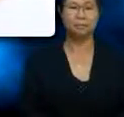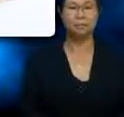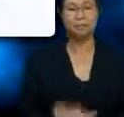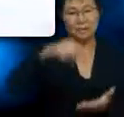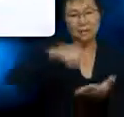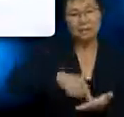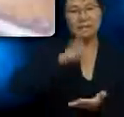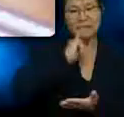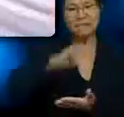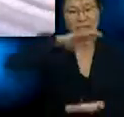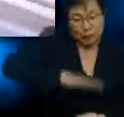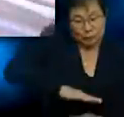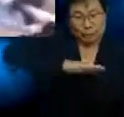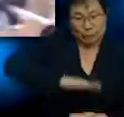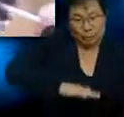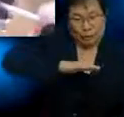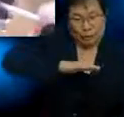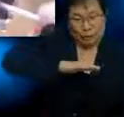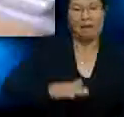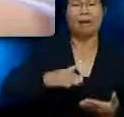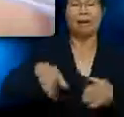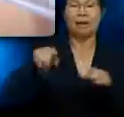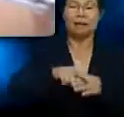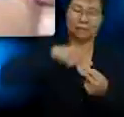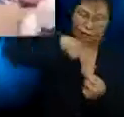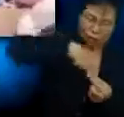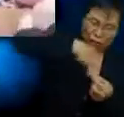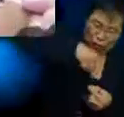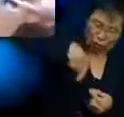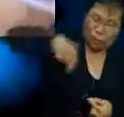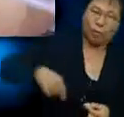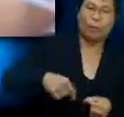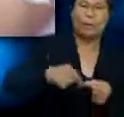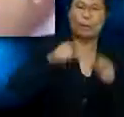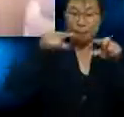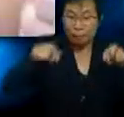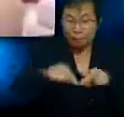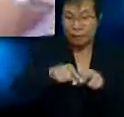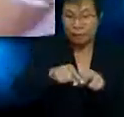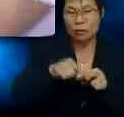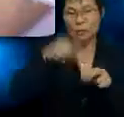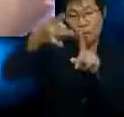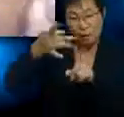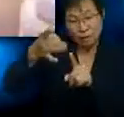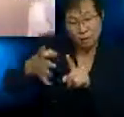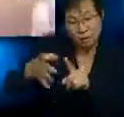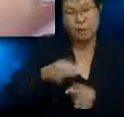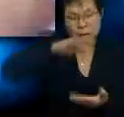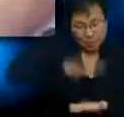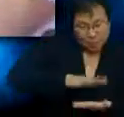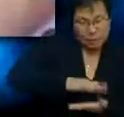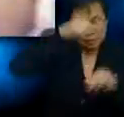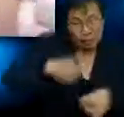This is a spring. A spring is a coiled piece of metal. However, springs can also be made